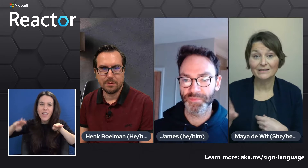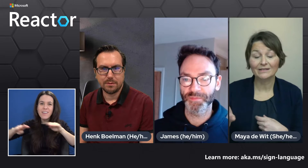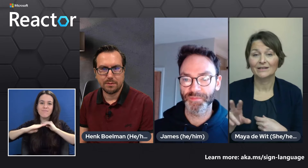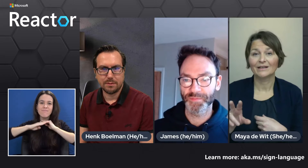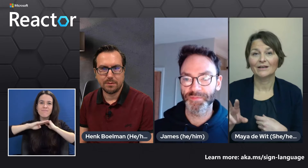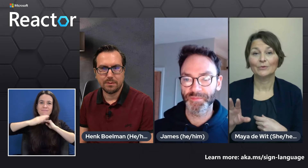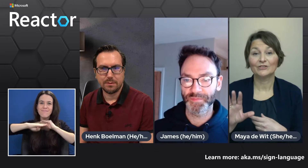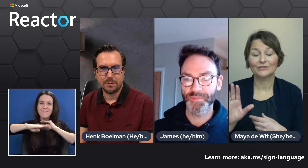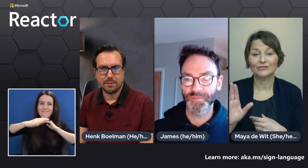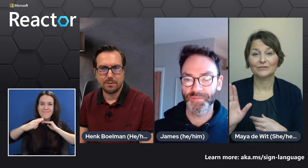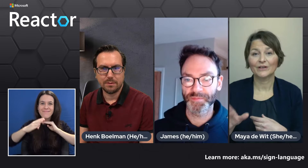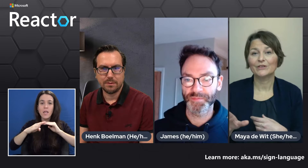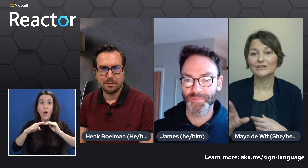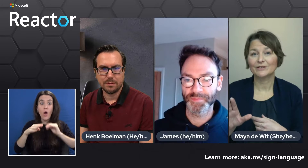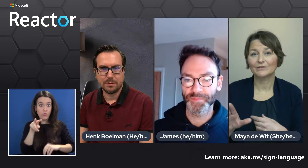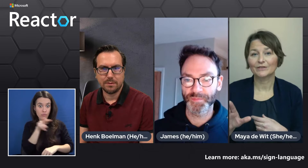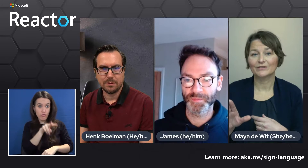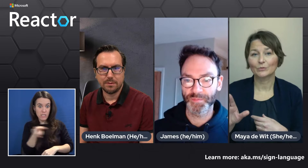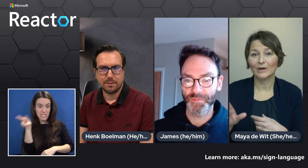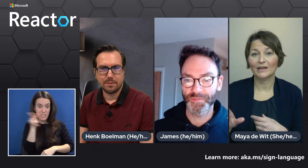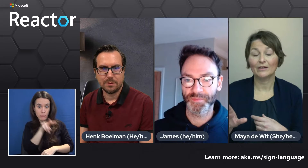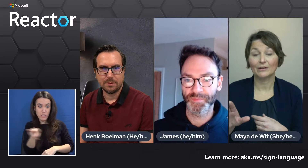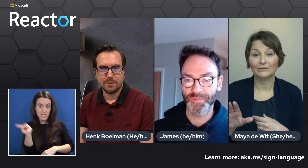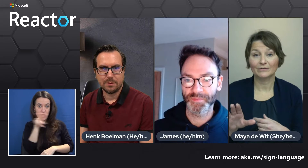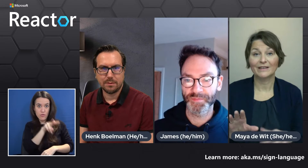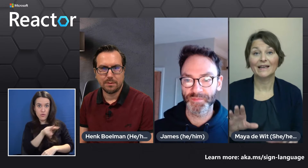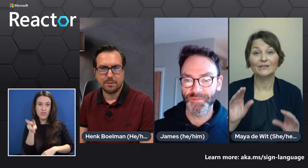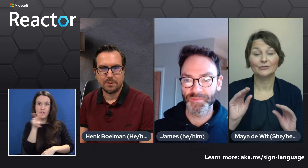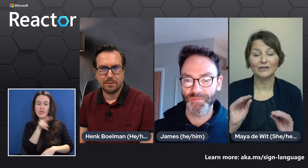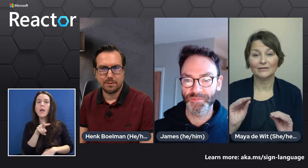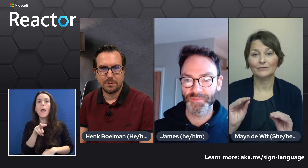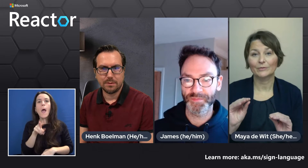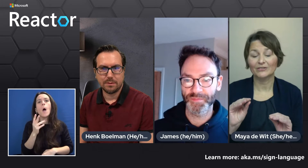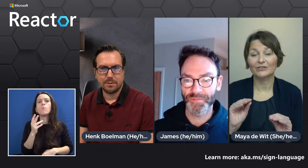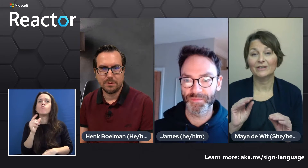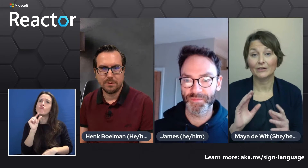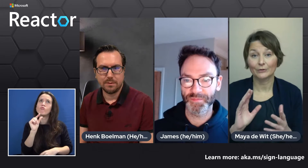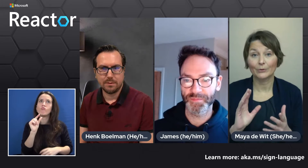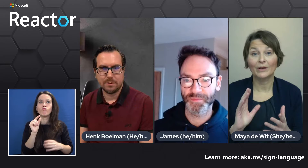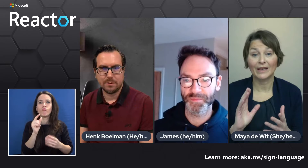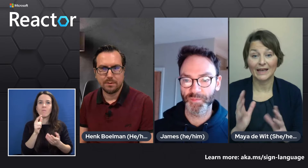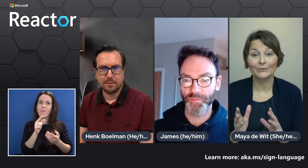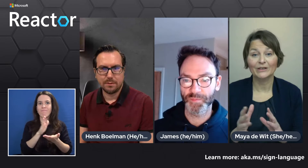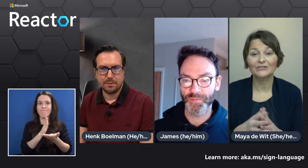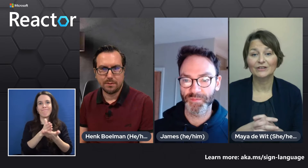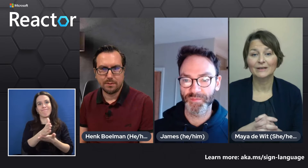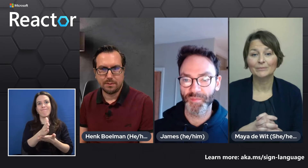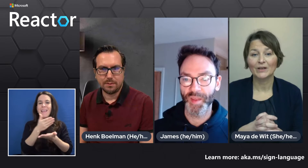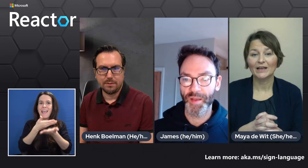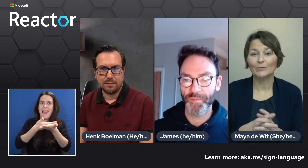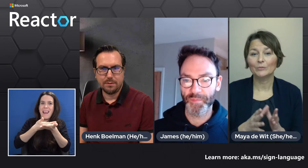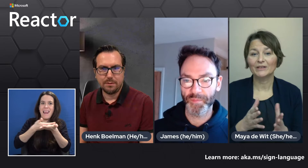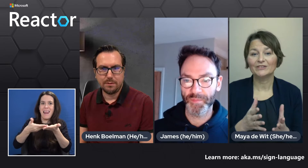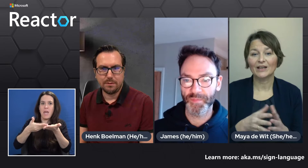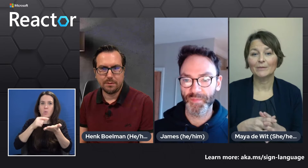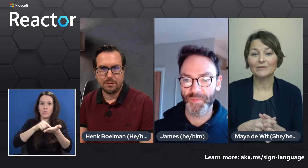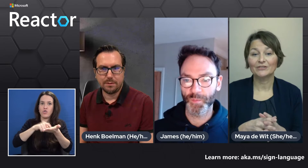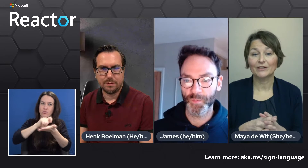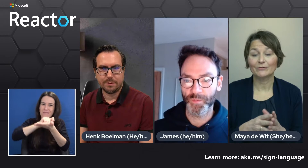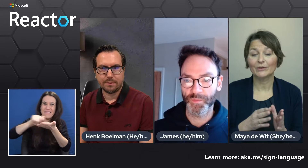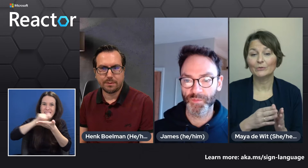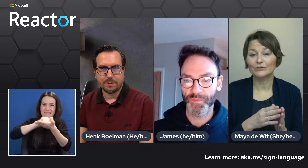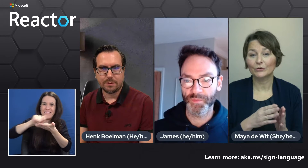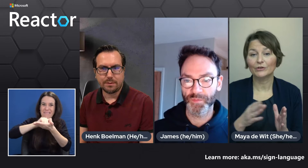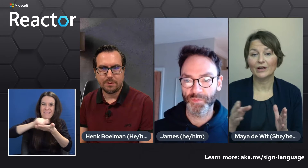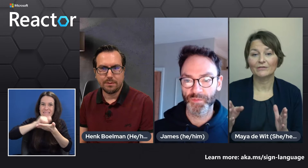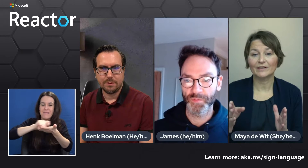read, which is a very different way of getting to the information than through a language. It would be the same as if